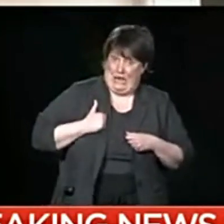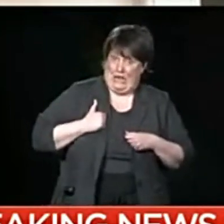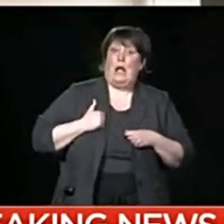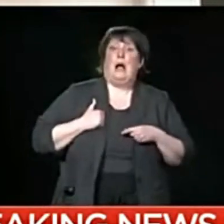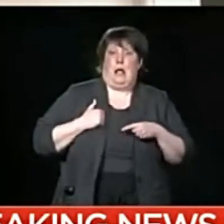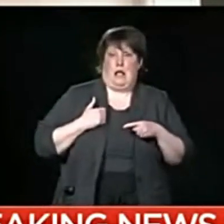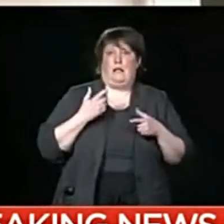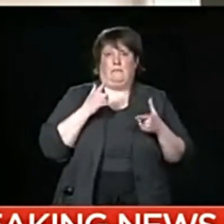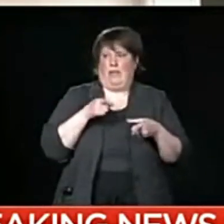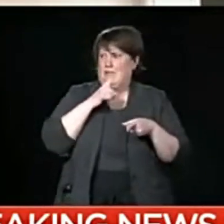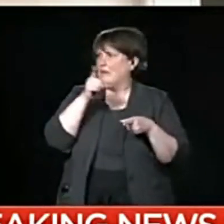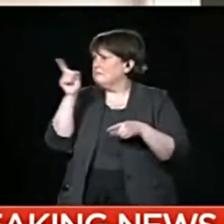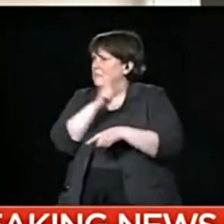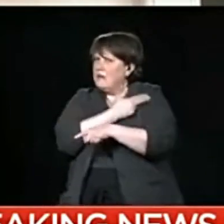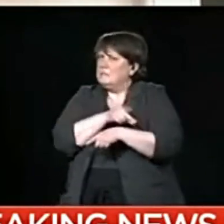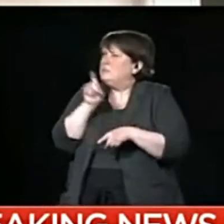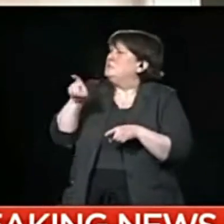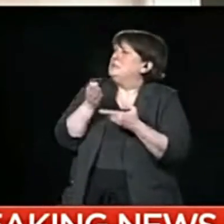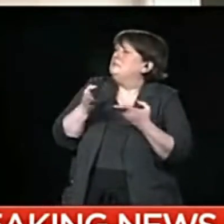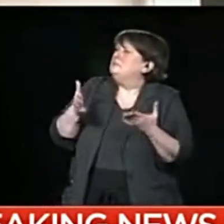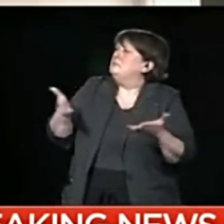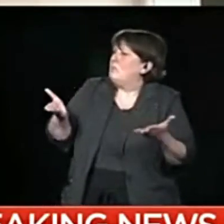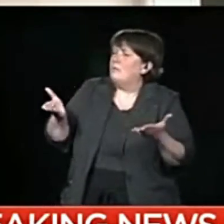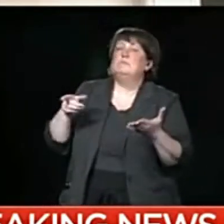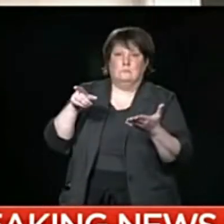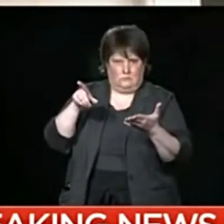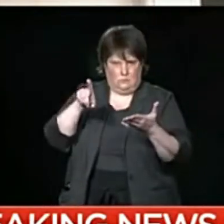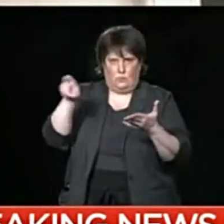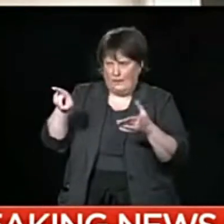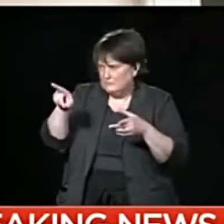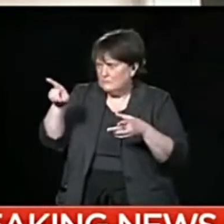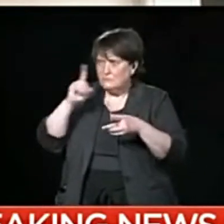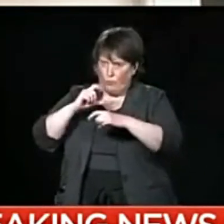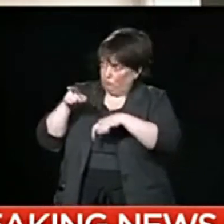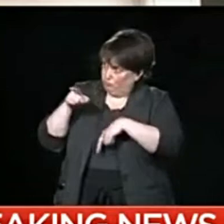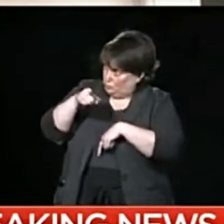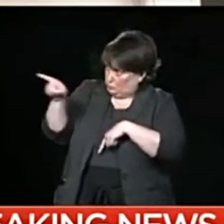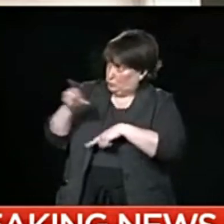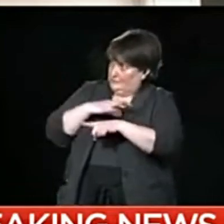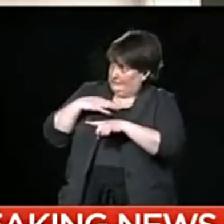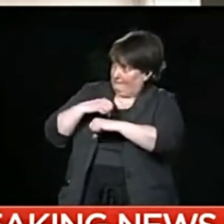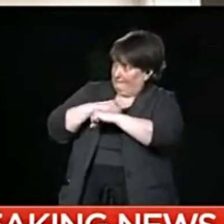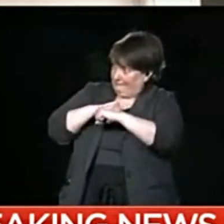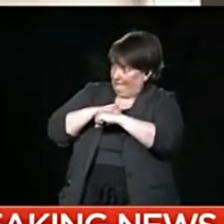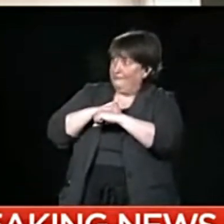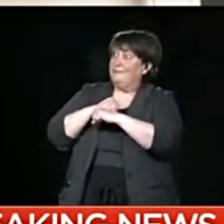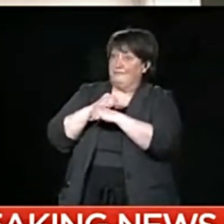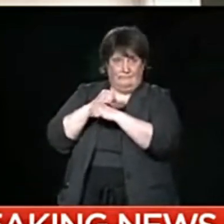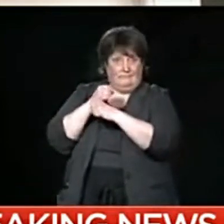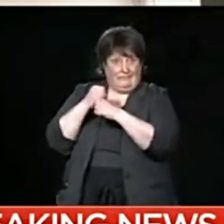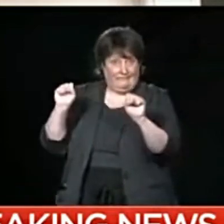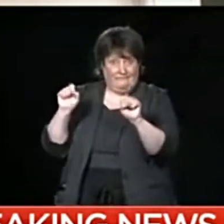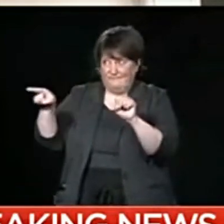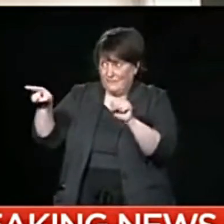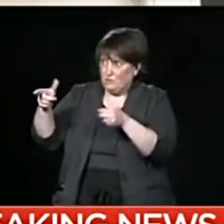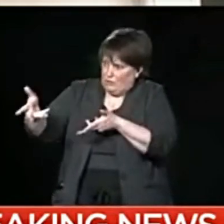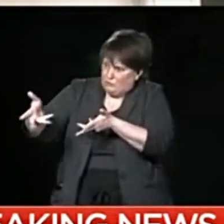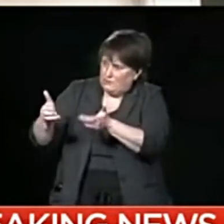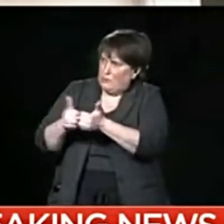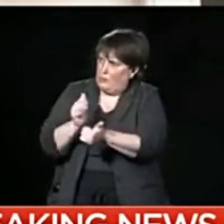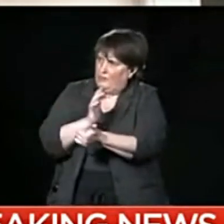healthcare professionals need to protect their own health, to treat treat patients suffering from